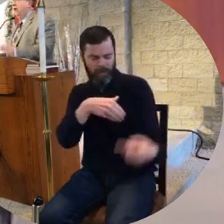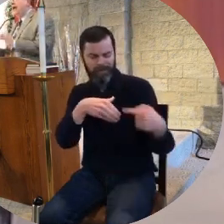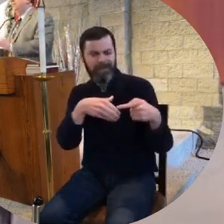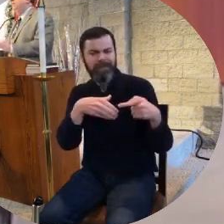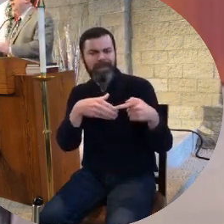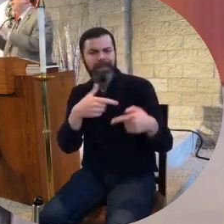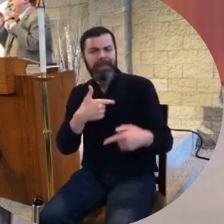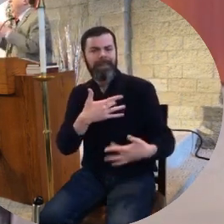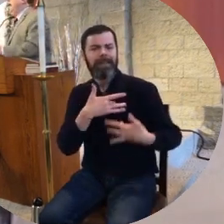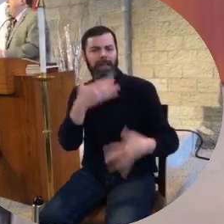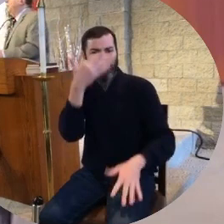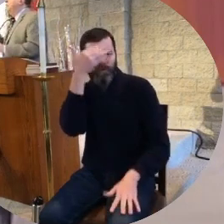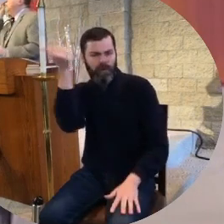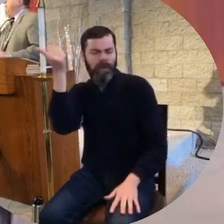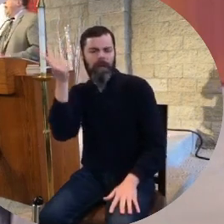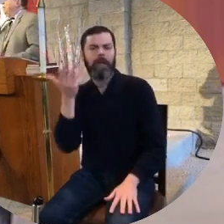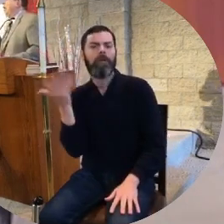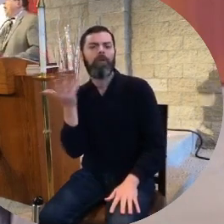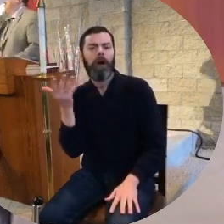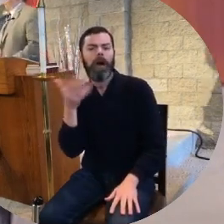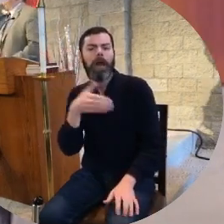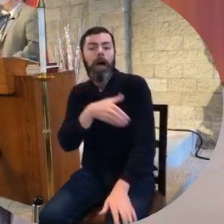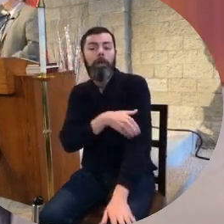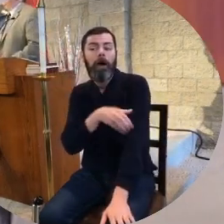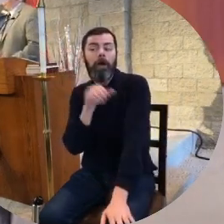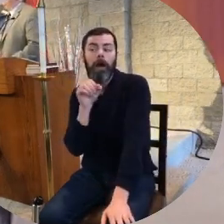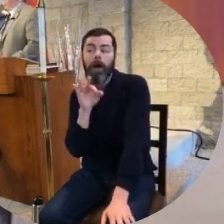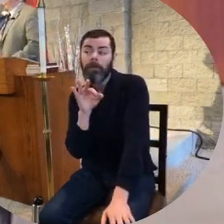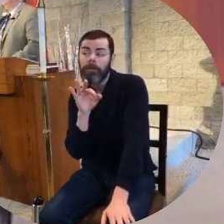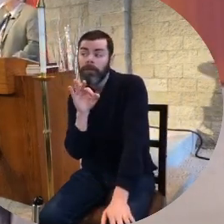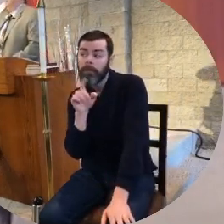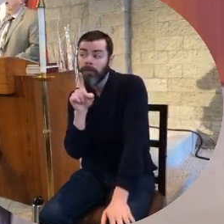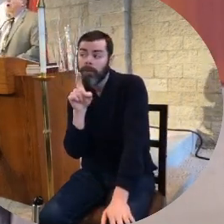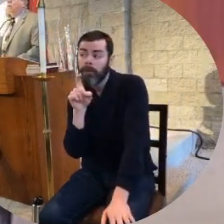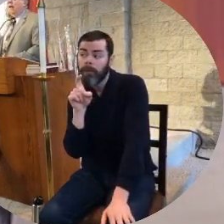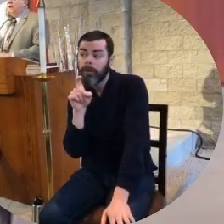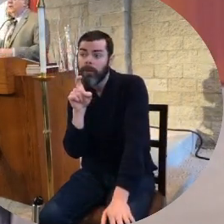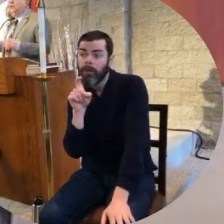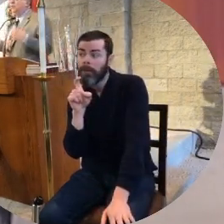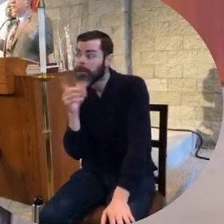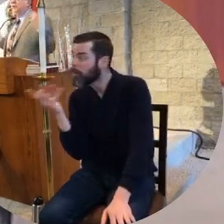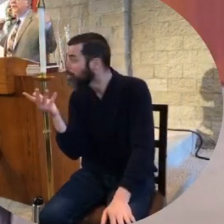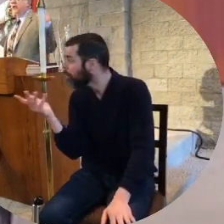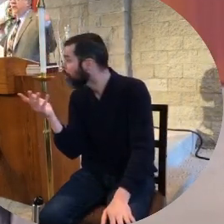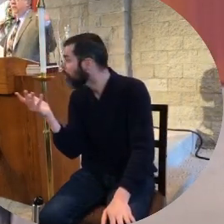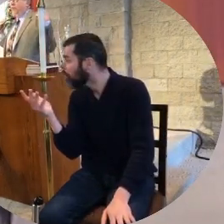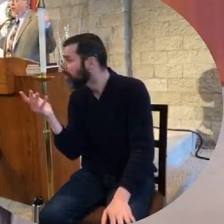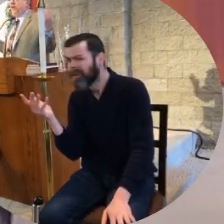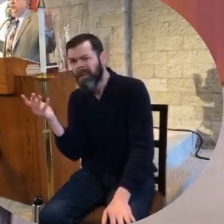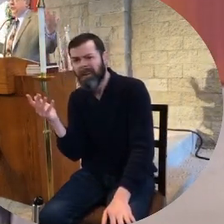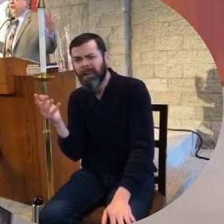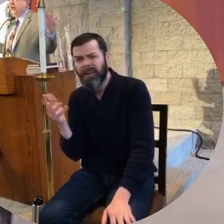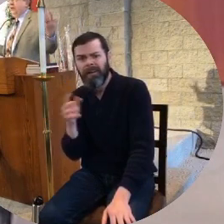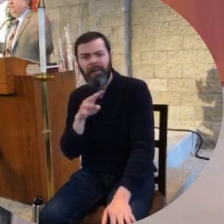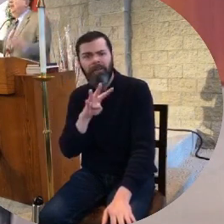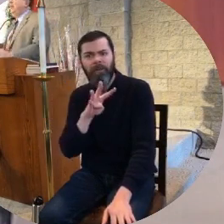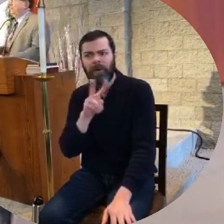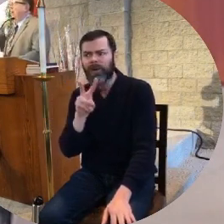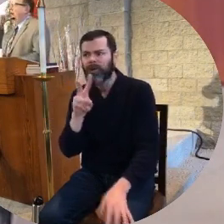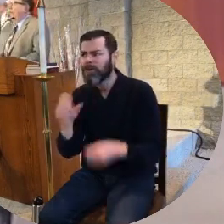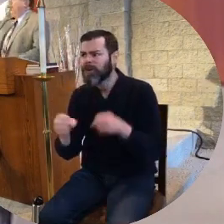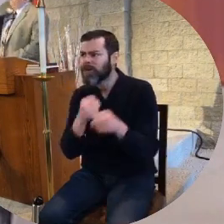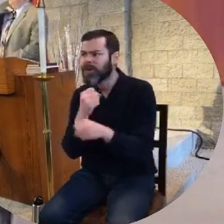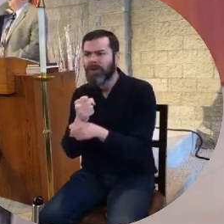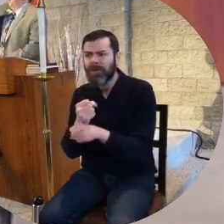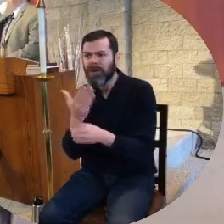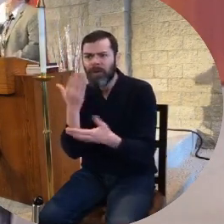our life. And that power is the power of... Oh my goodness, we've been together for 42 years. The